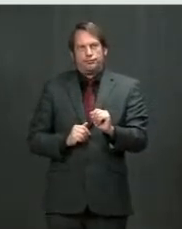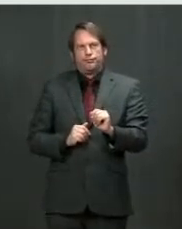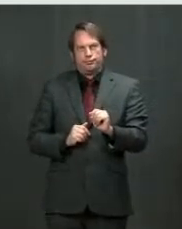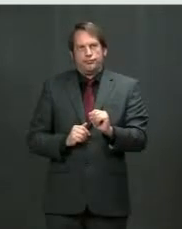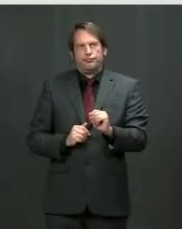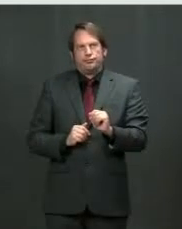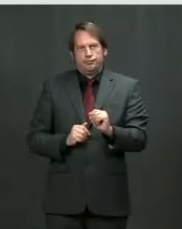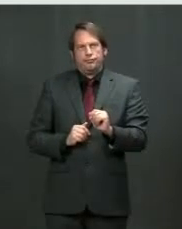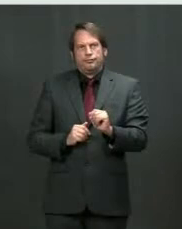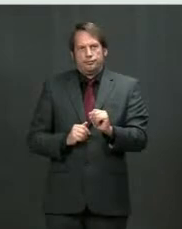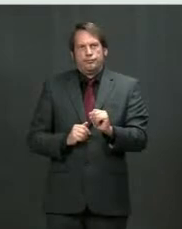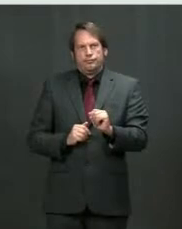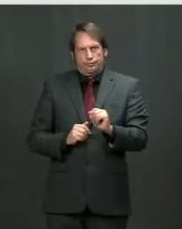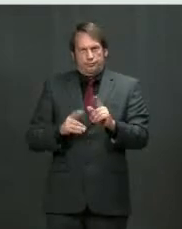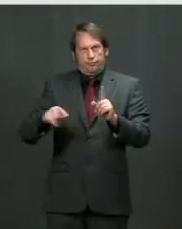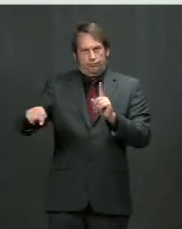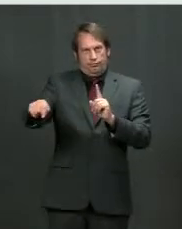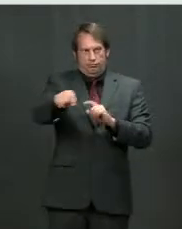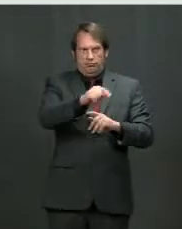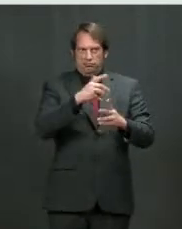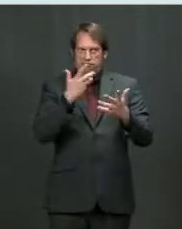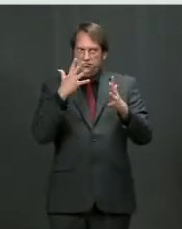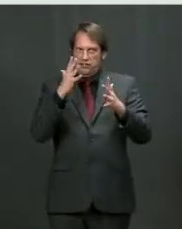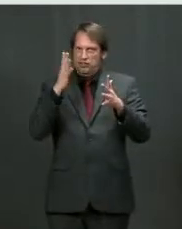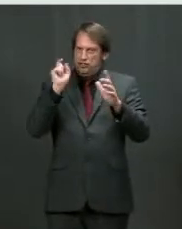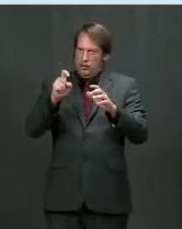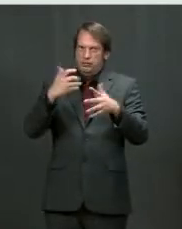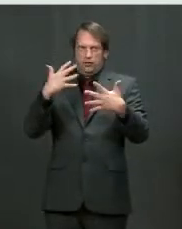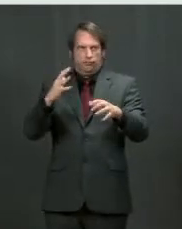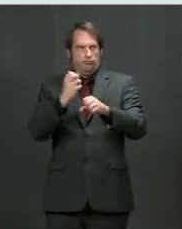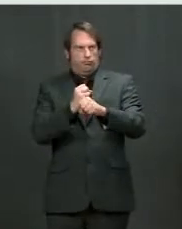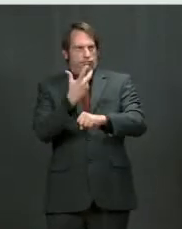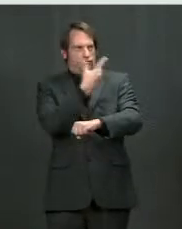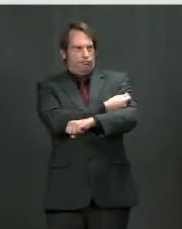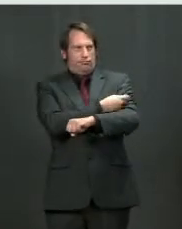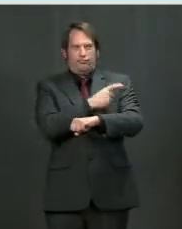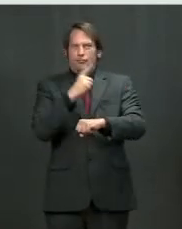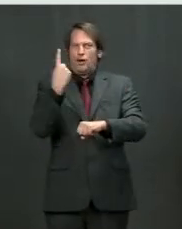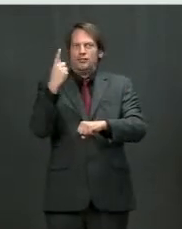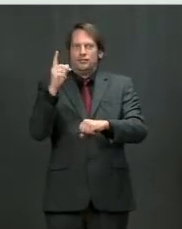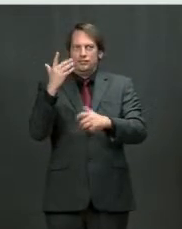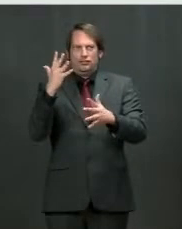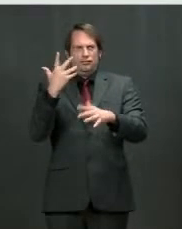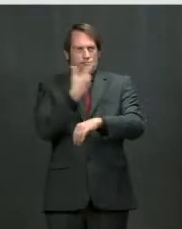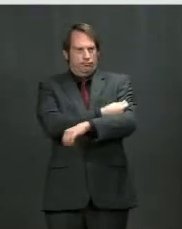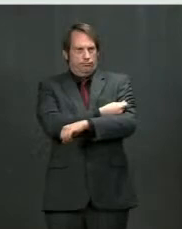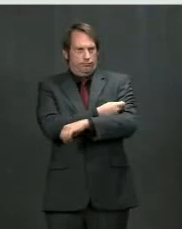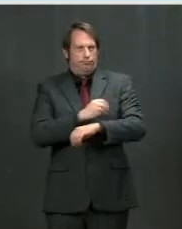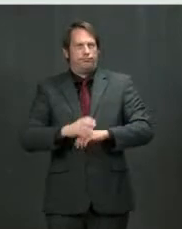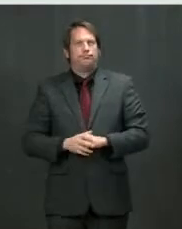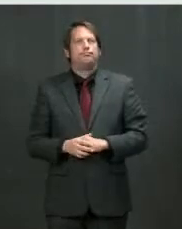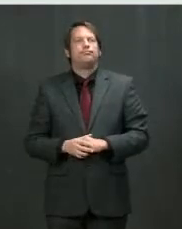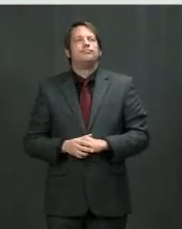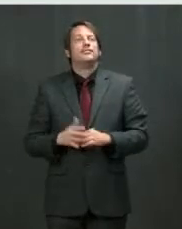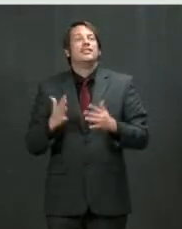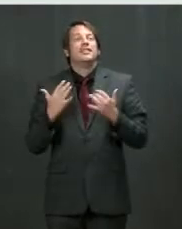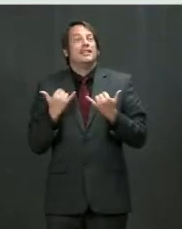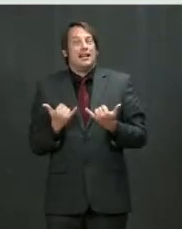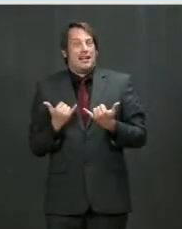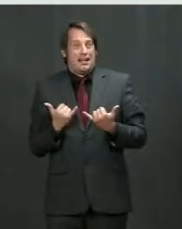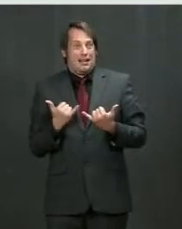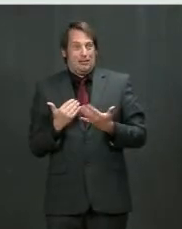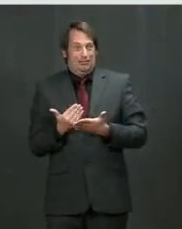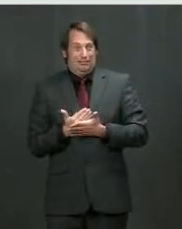shot. And today, the Department of Education released the latest round of data from its own ongoing